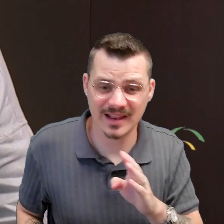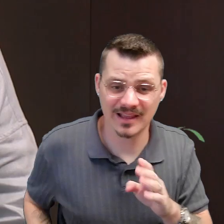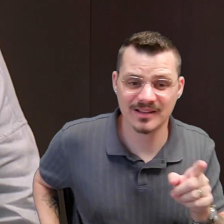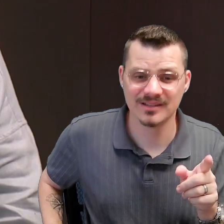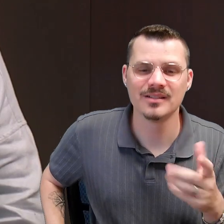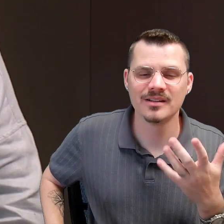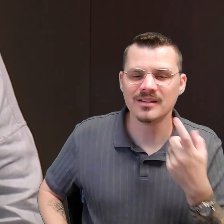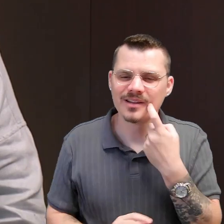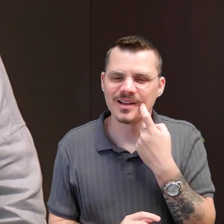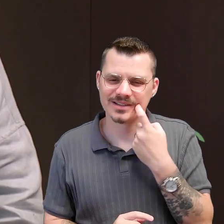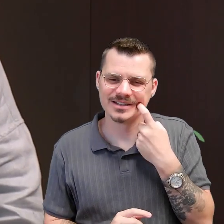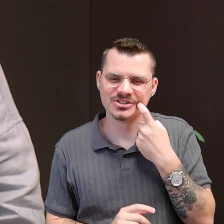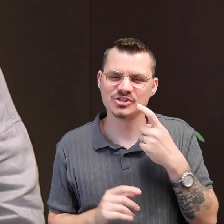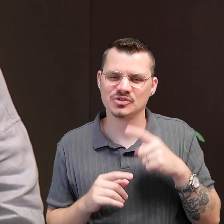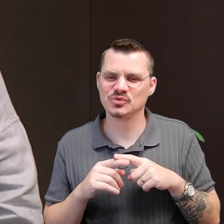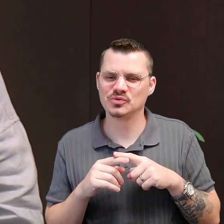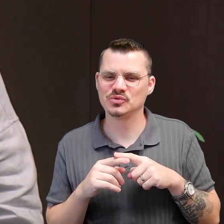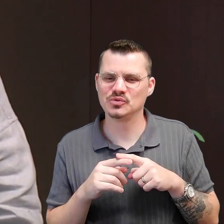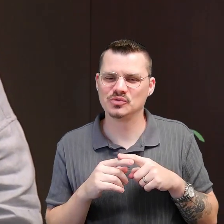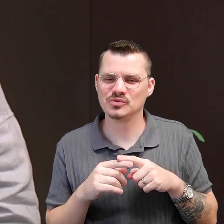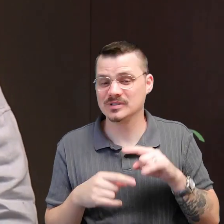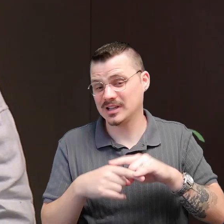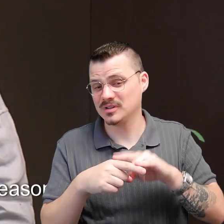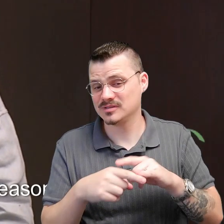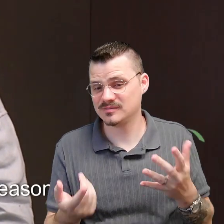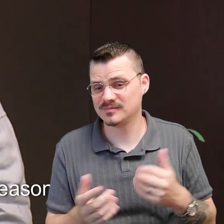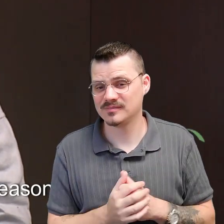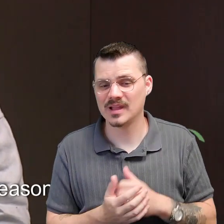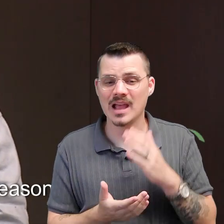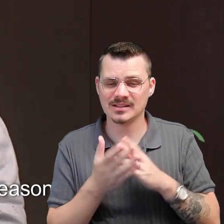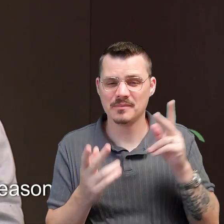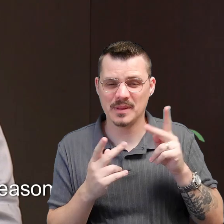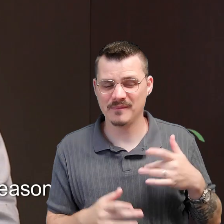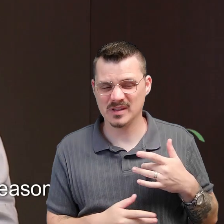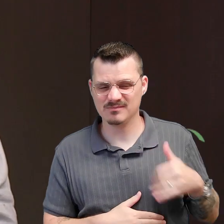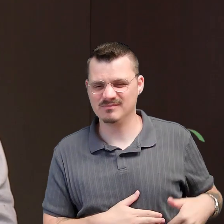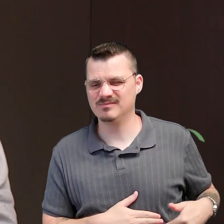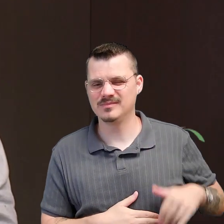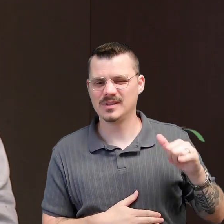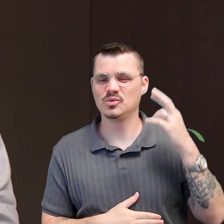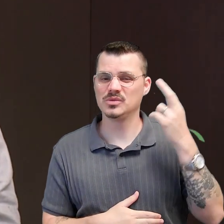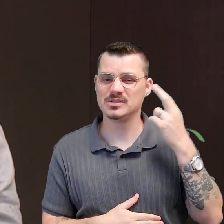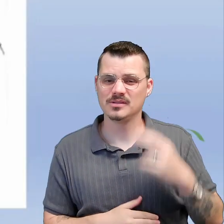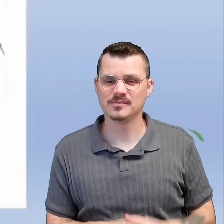schizophrenia have an addiction to cigarettes. Some people guess that might be the reason.